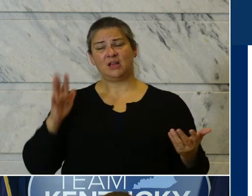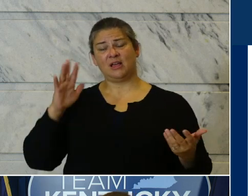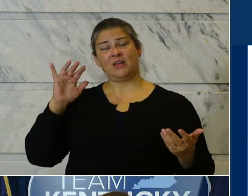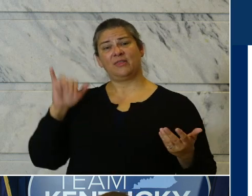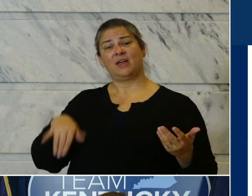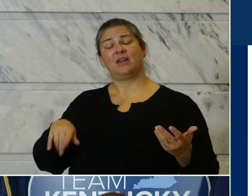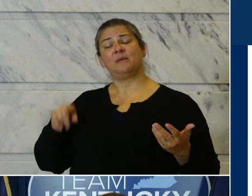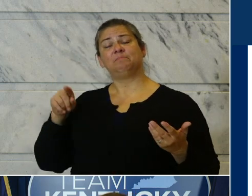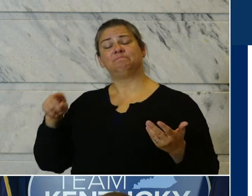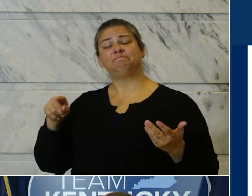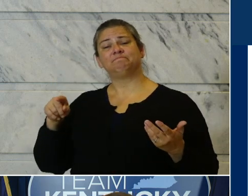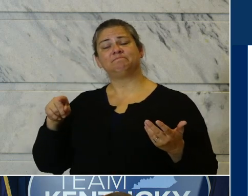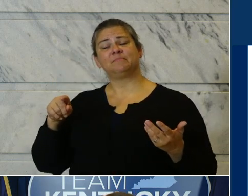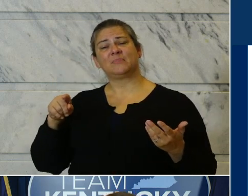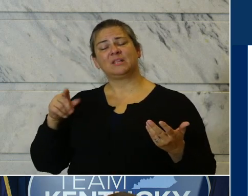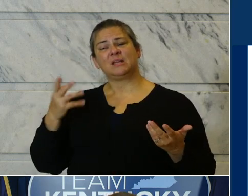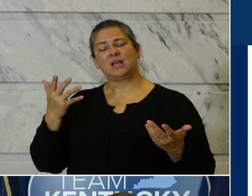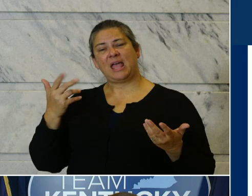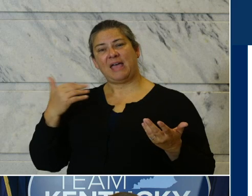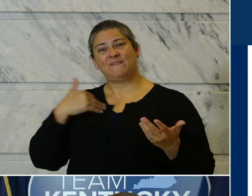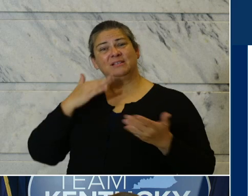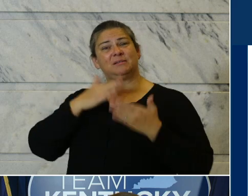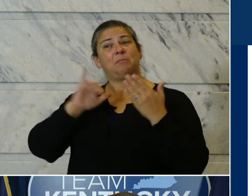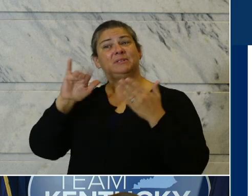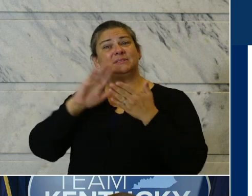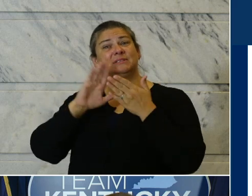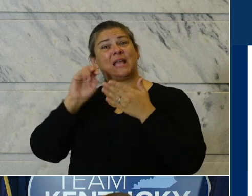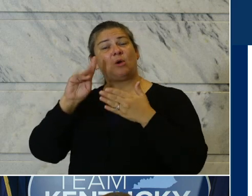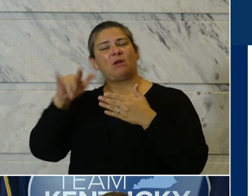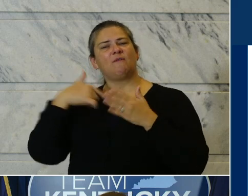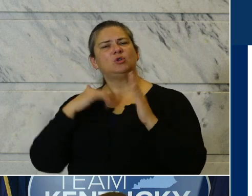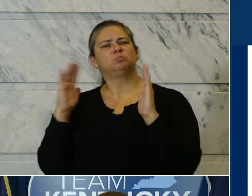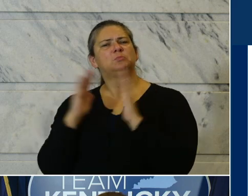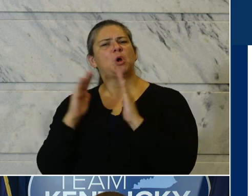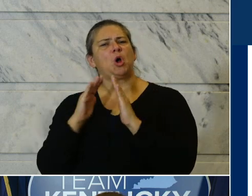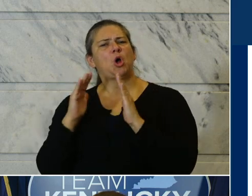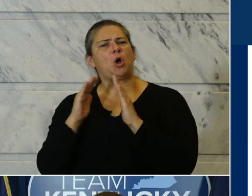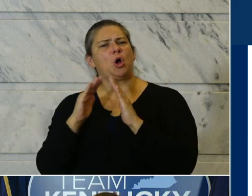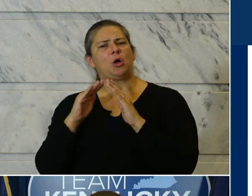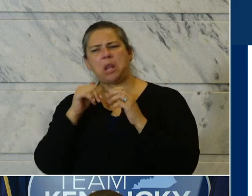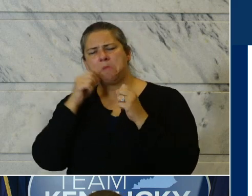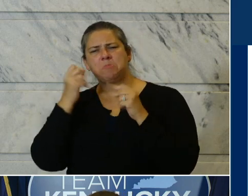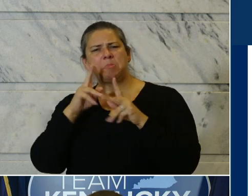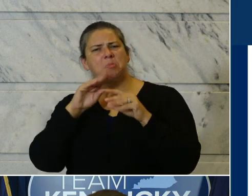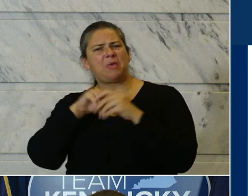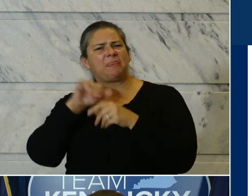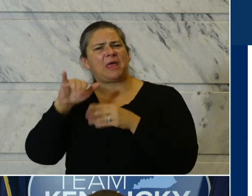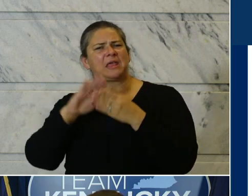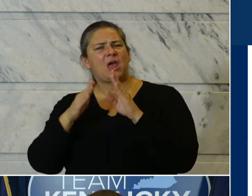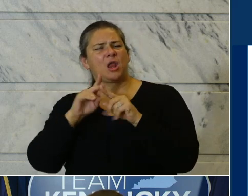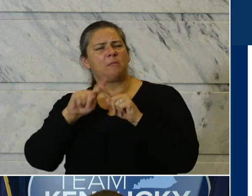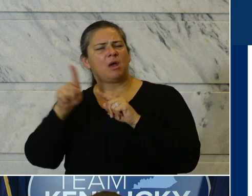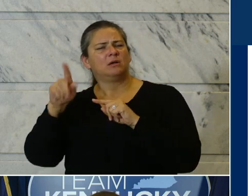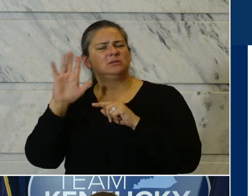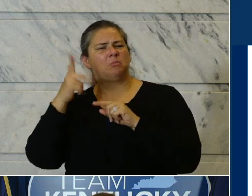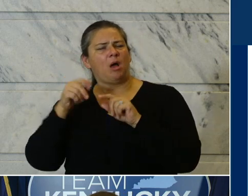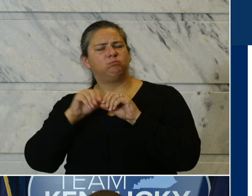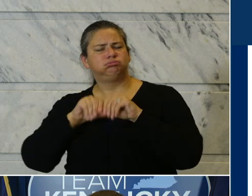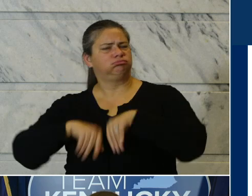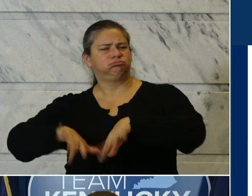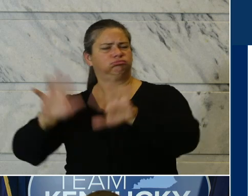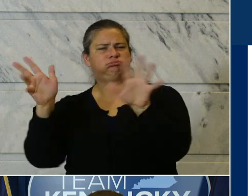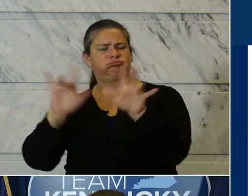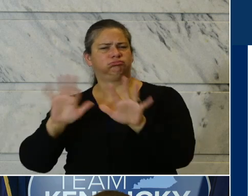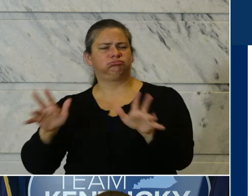that. A lower population certainly than many around it, but ended up with a significant community spread. School